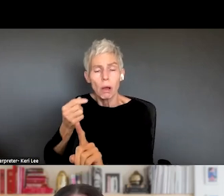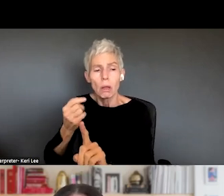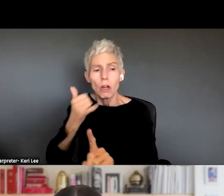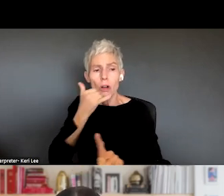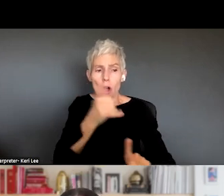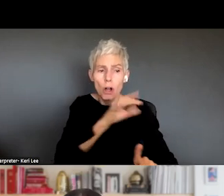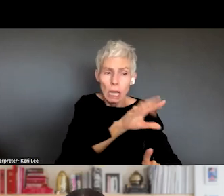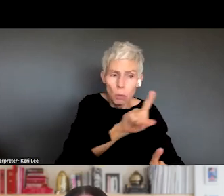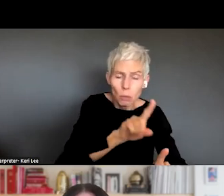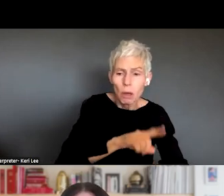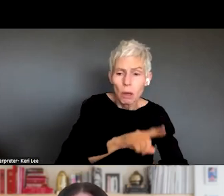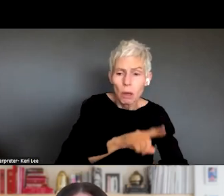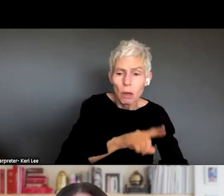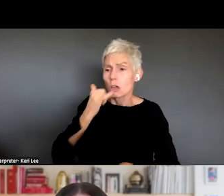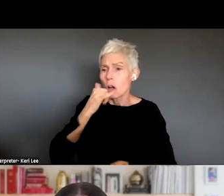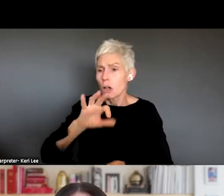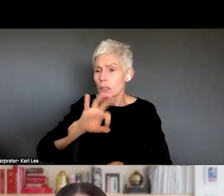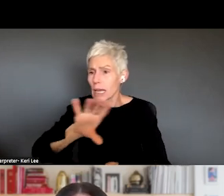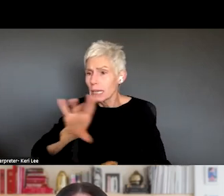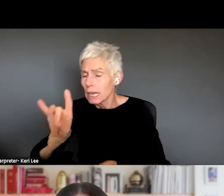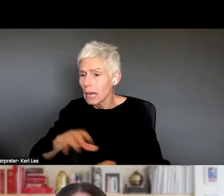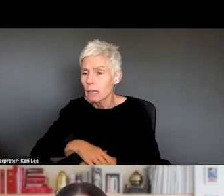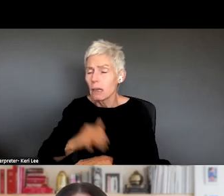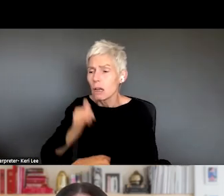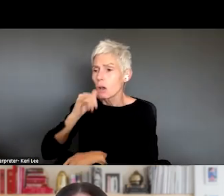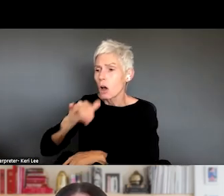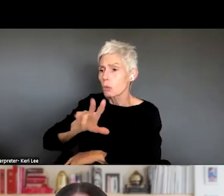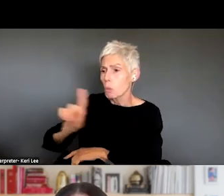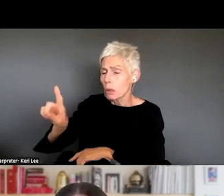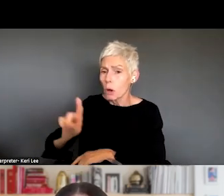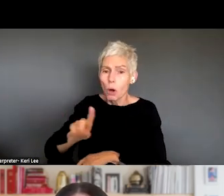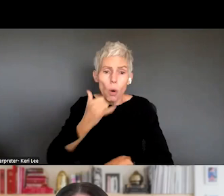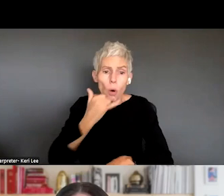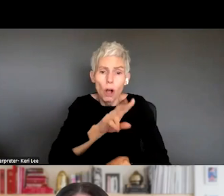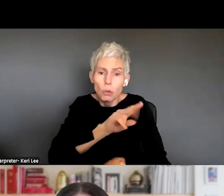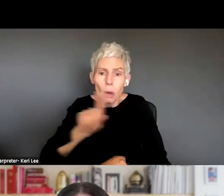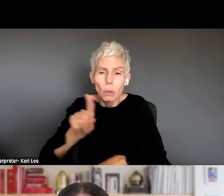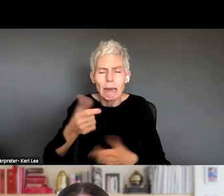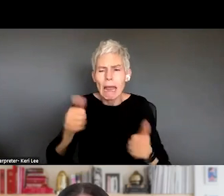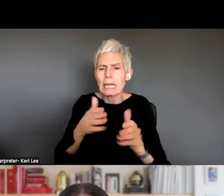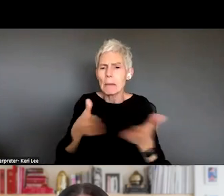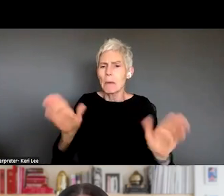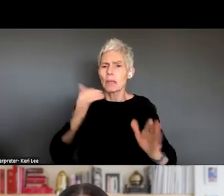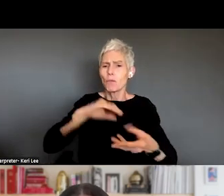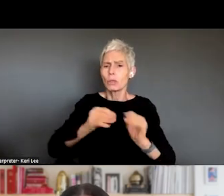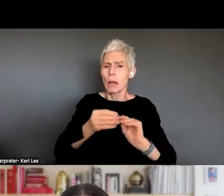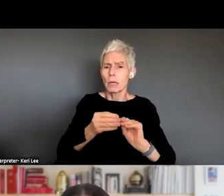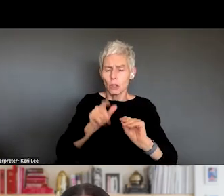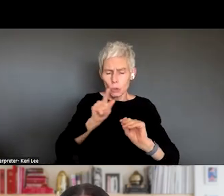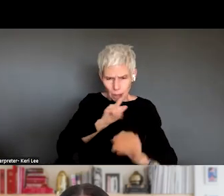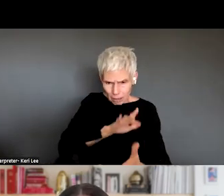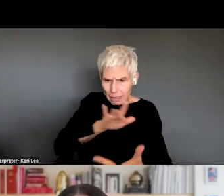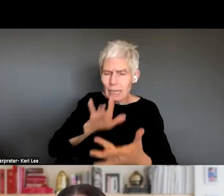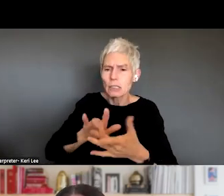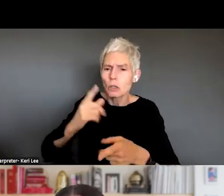call 988, you can call 311, or even 211, right? Any public number, and be able to reach the appropriate resource